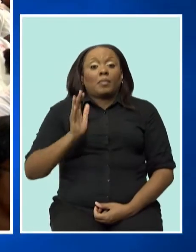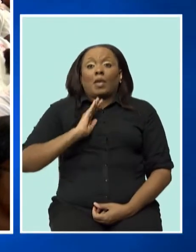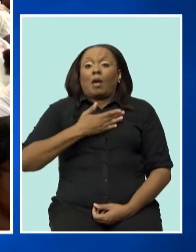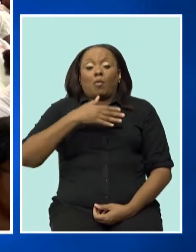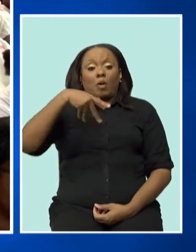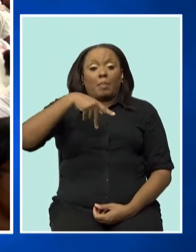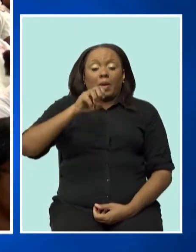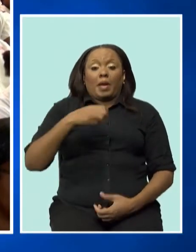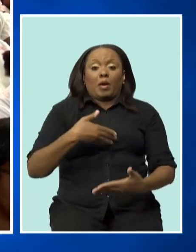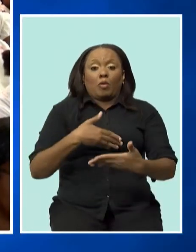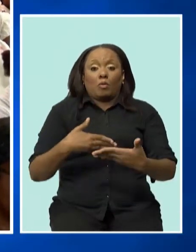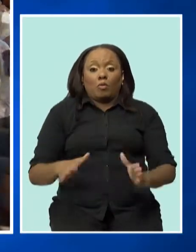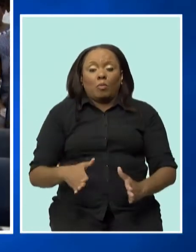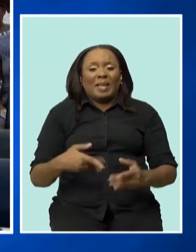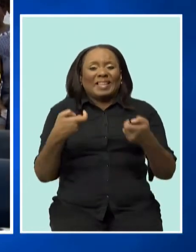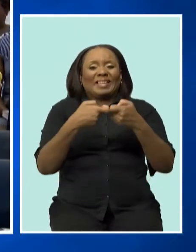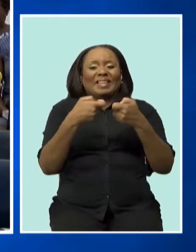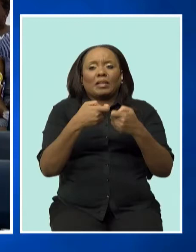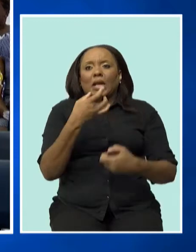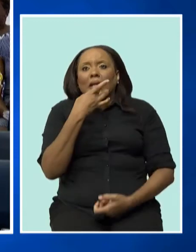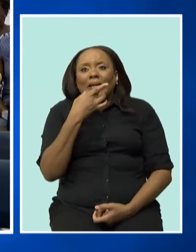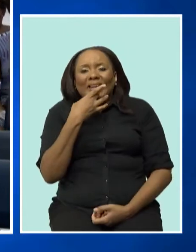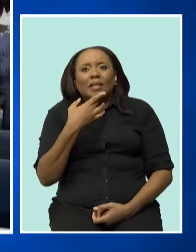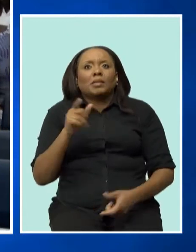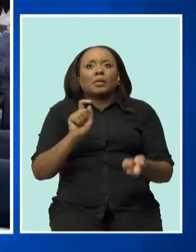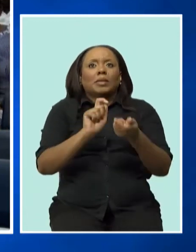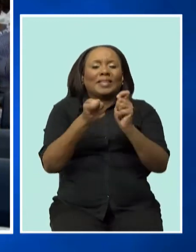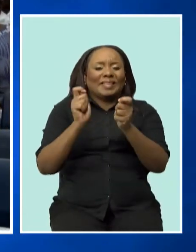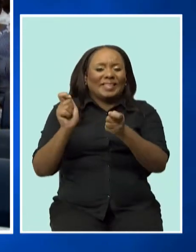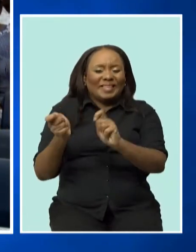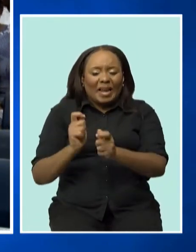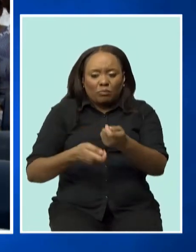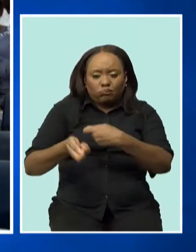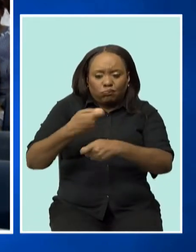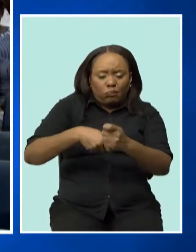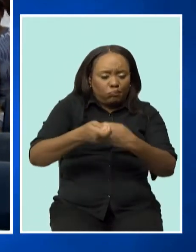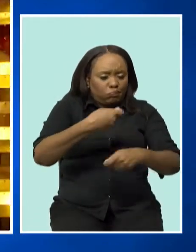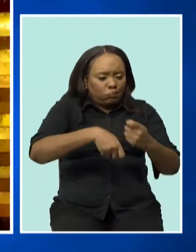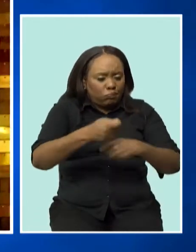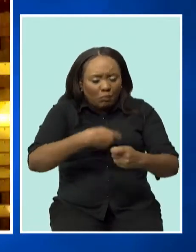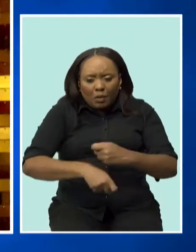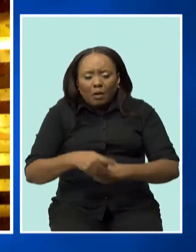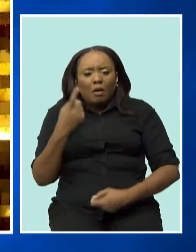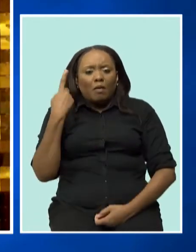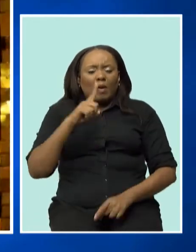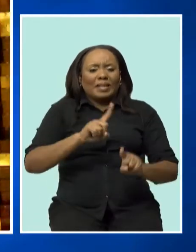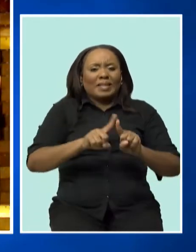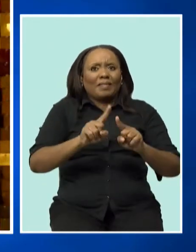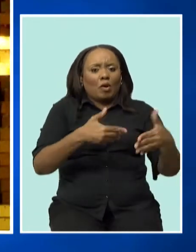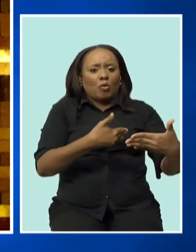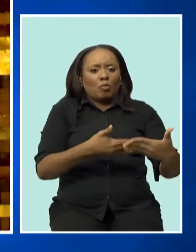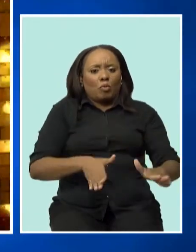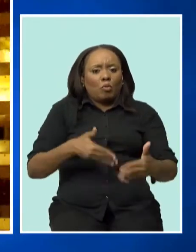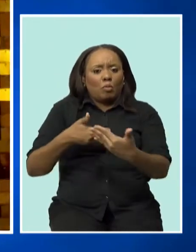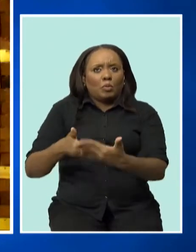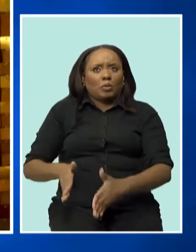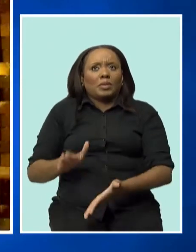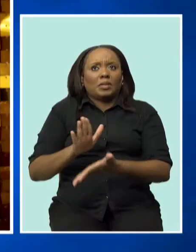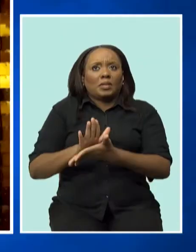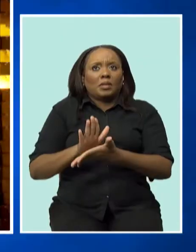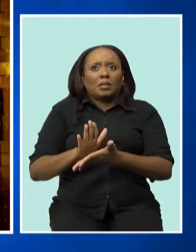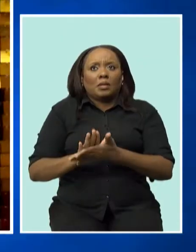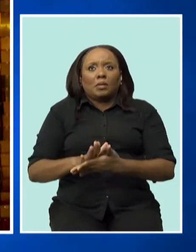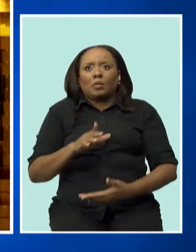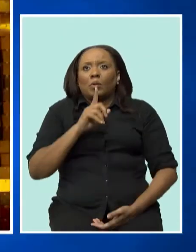room and changed electrical fittings in the laundry, and troubleshooted and repaired plugs in the home economics lab.